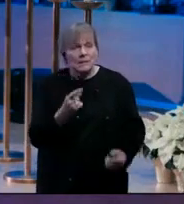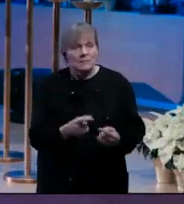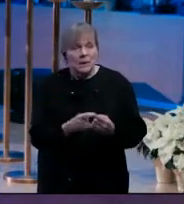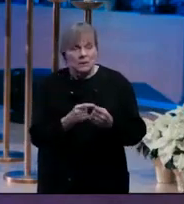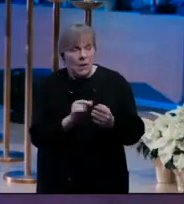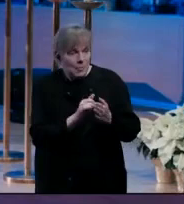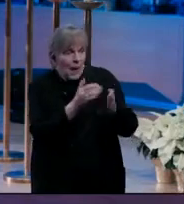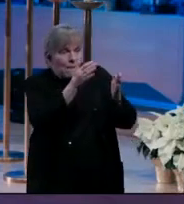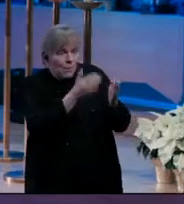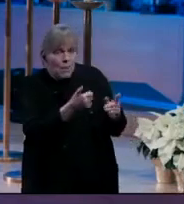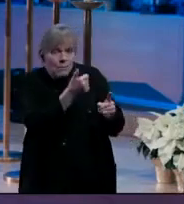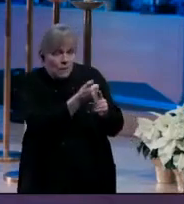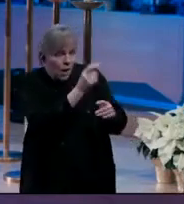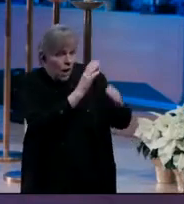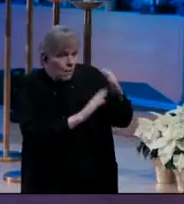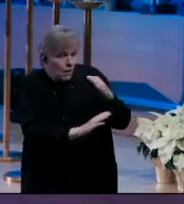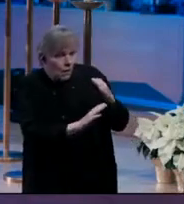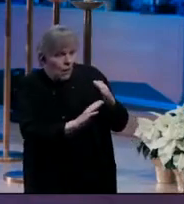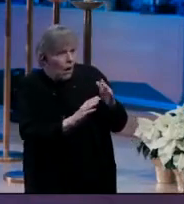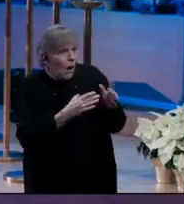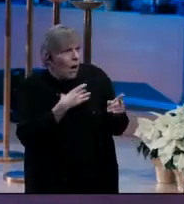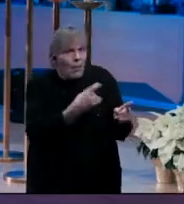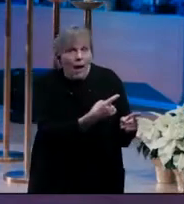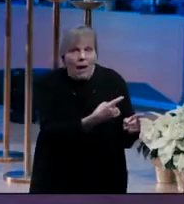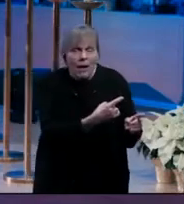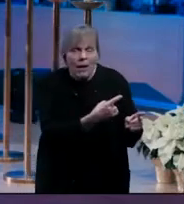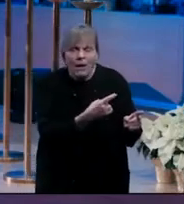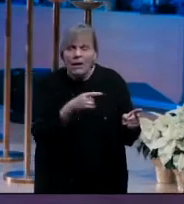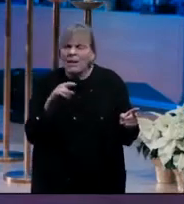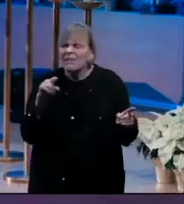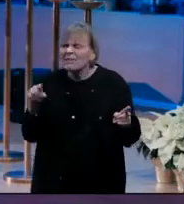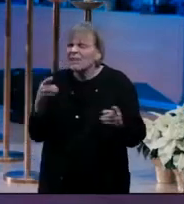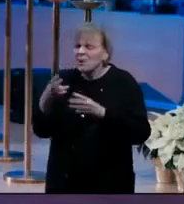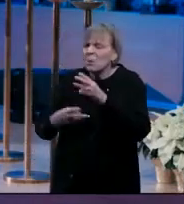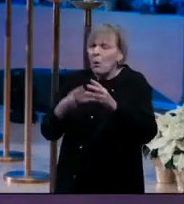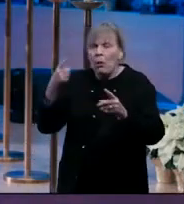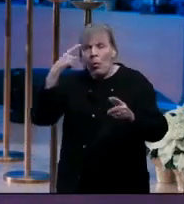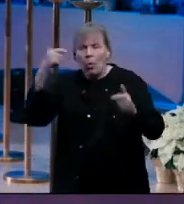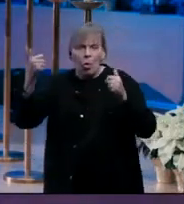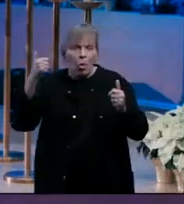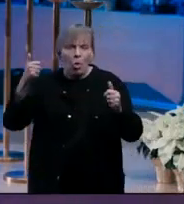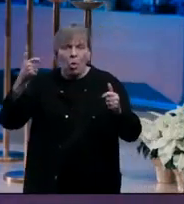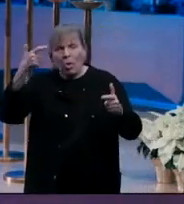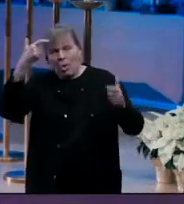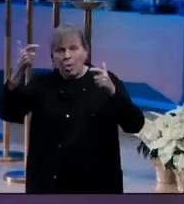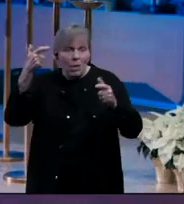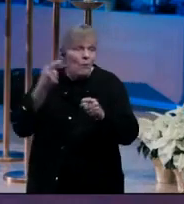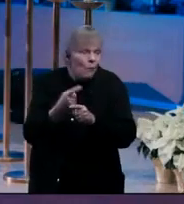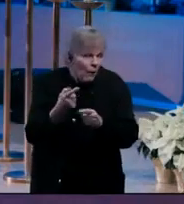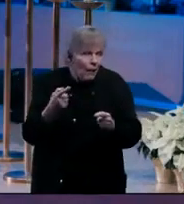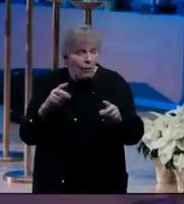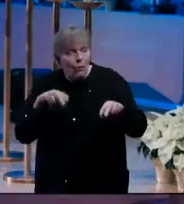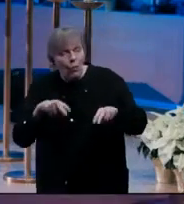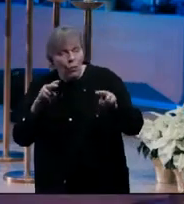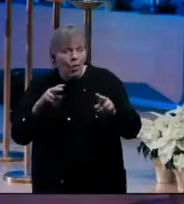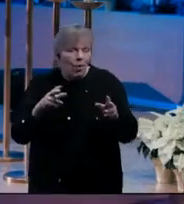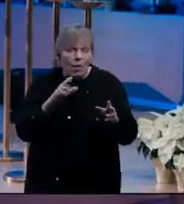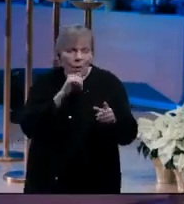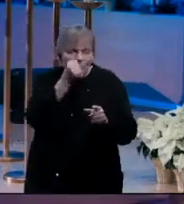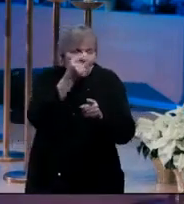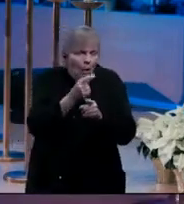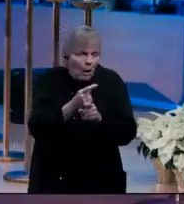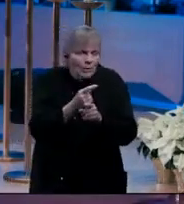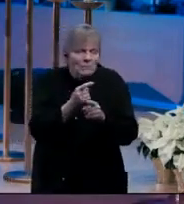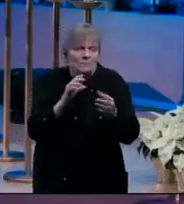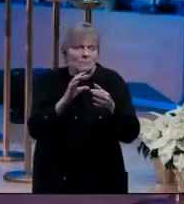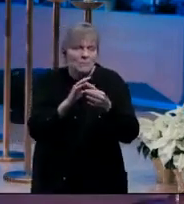are humble? Like the world is full of enough know-it-alls, isn't it? It's full of enough judgmental older brothers, like